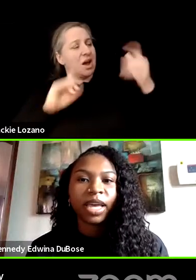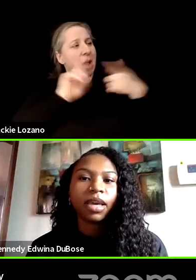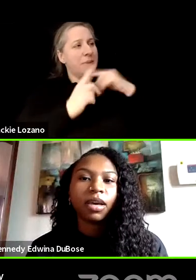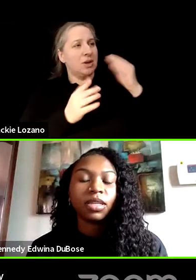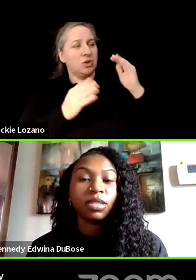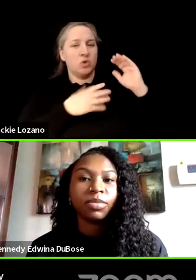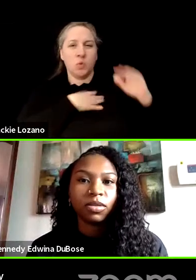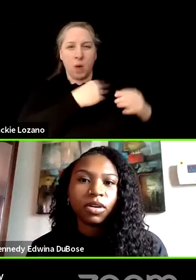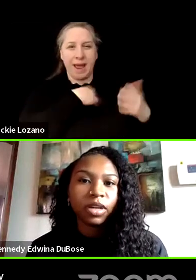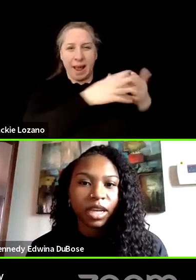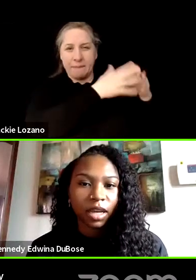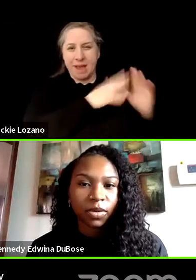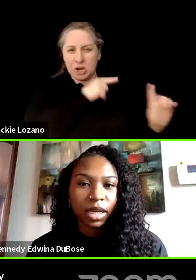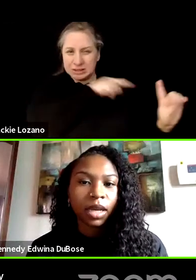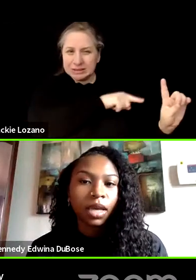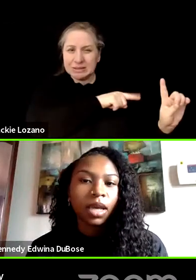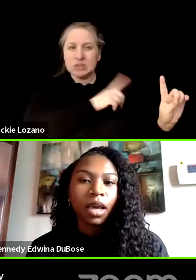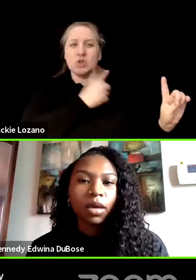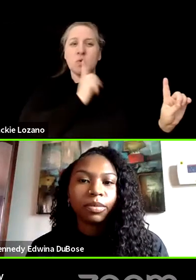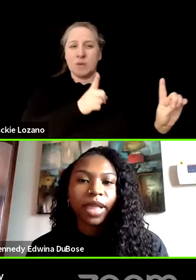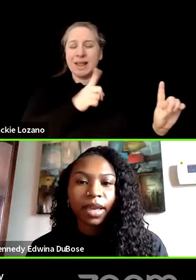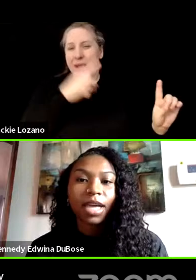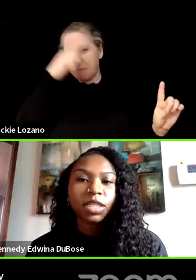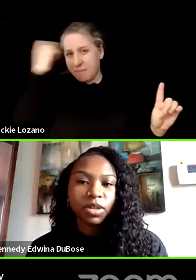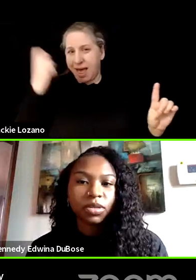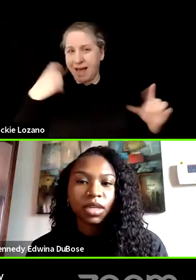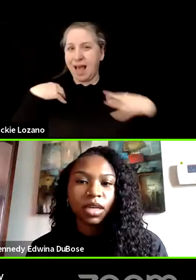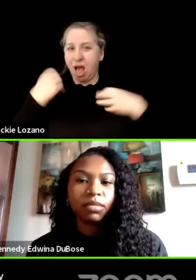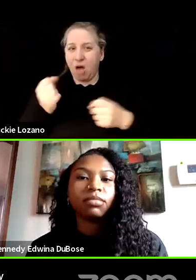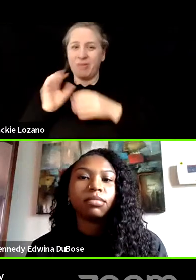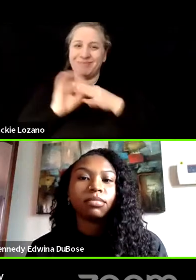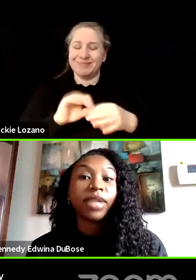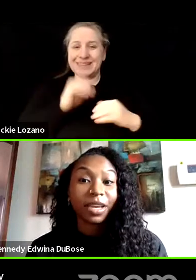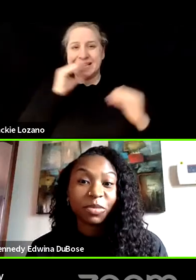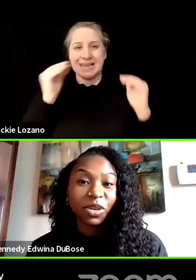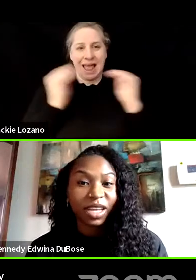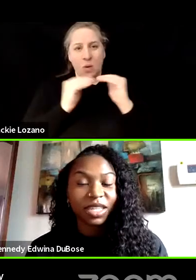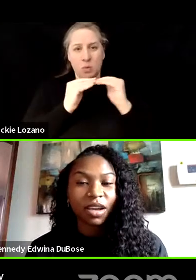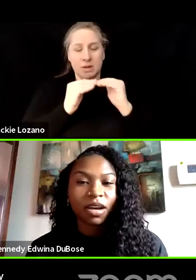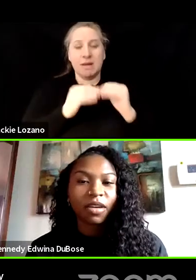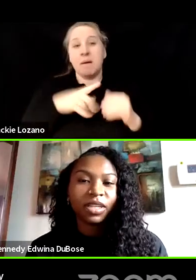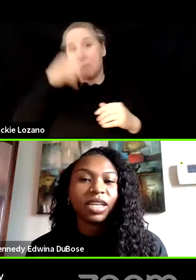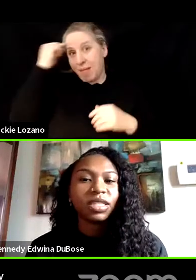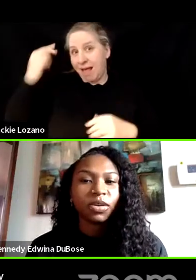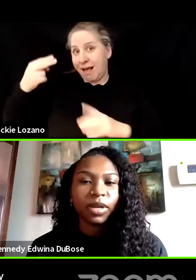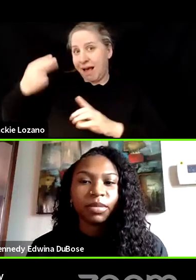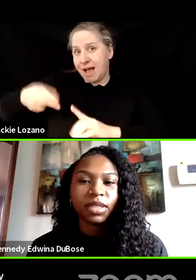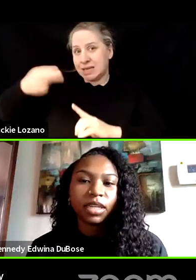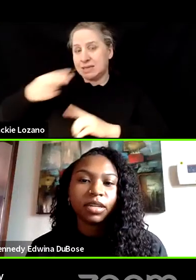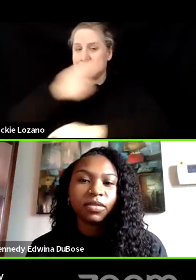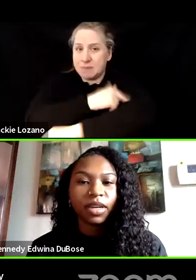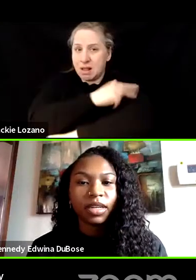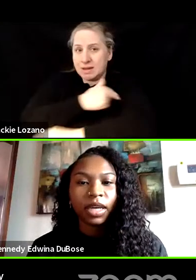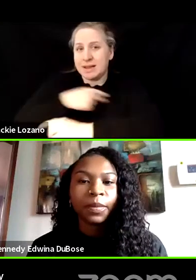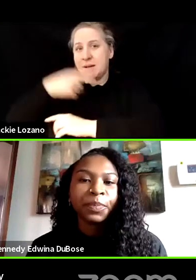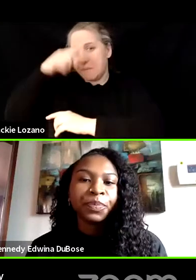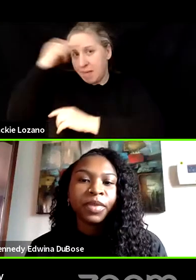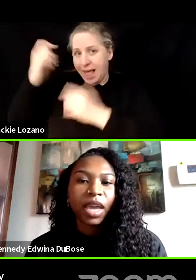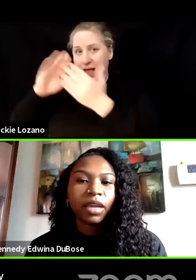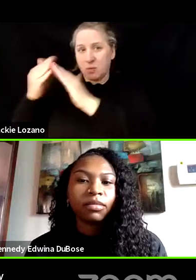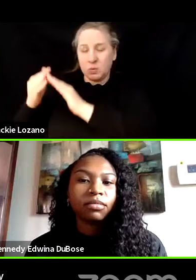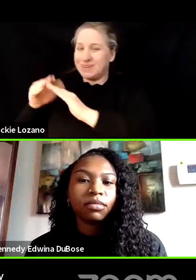foundation of Black health is built on inequity. Black hospitals in Black communities are often less equipped and